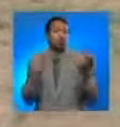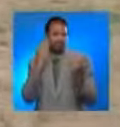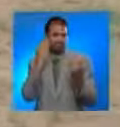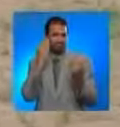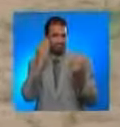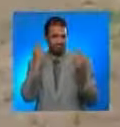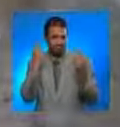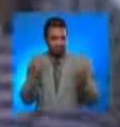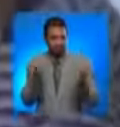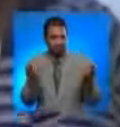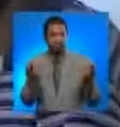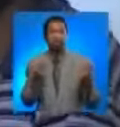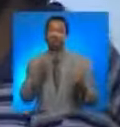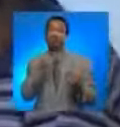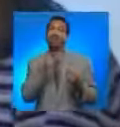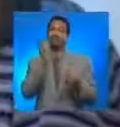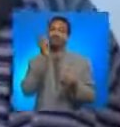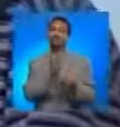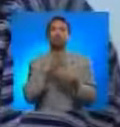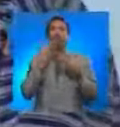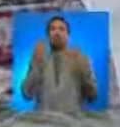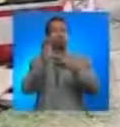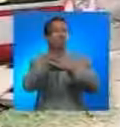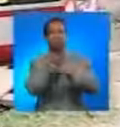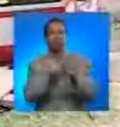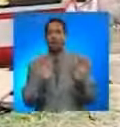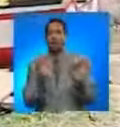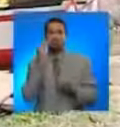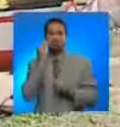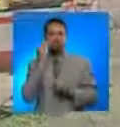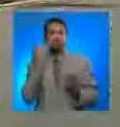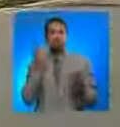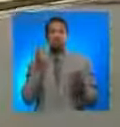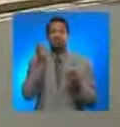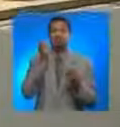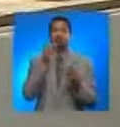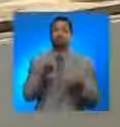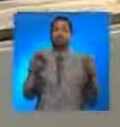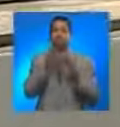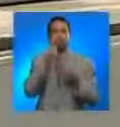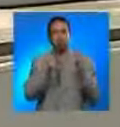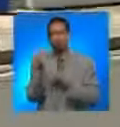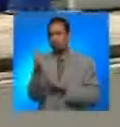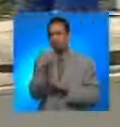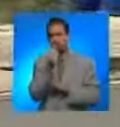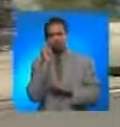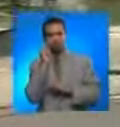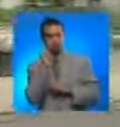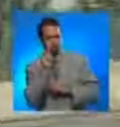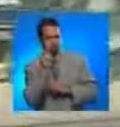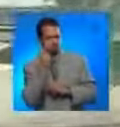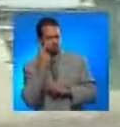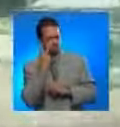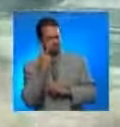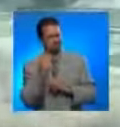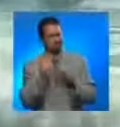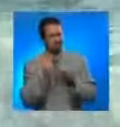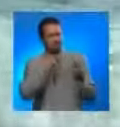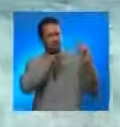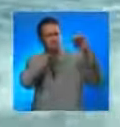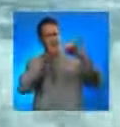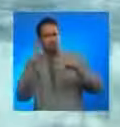this case, it is critical to depend on a population capable of recognizing and acting upon significant changes in